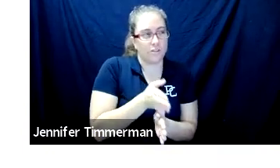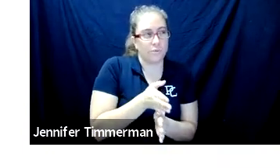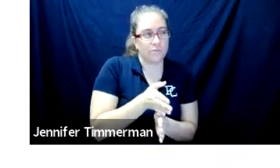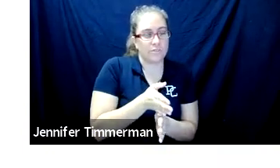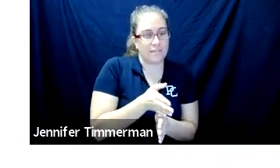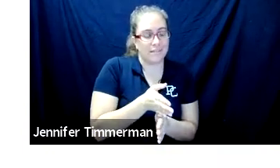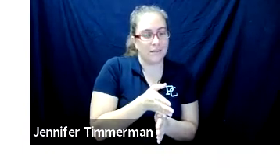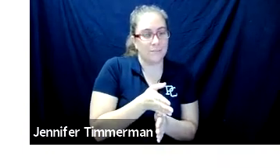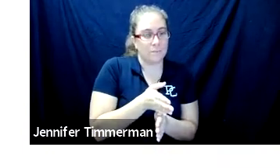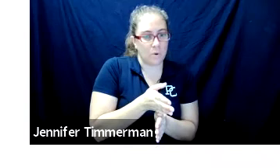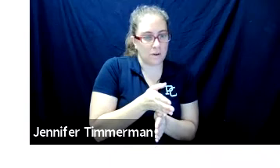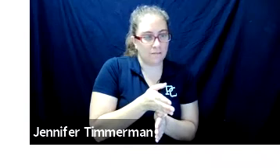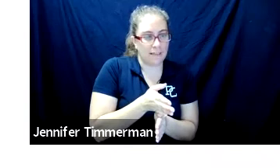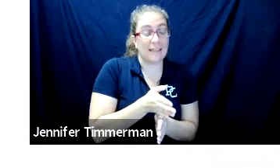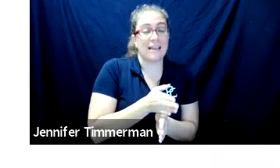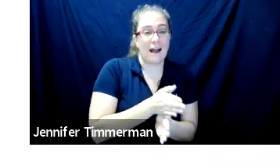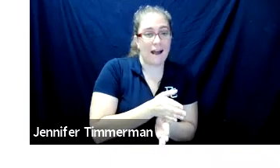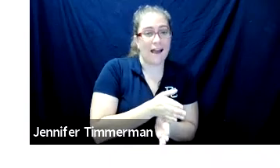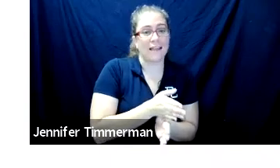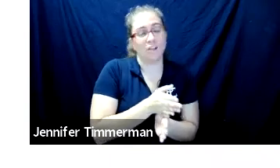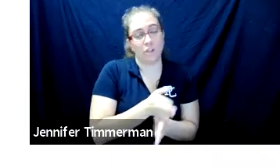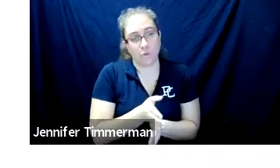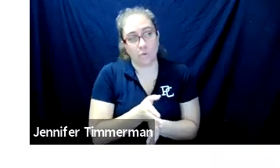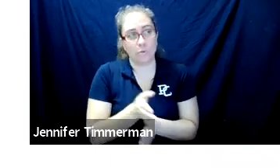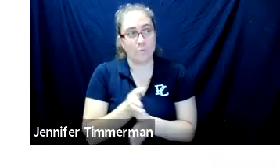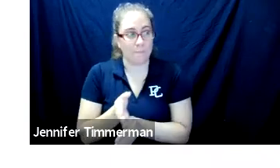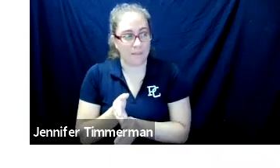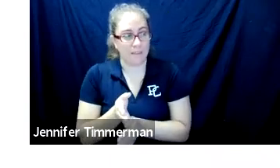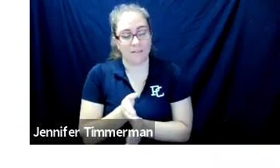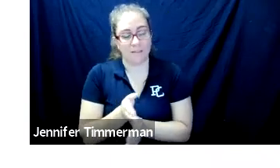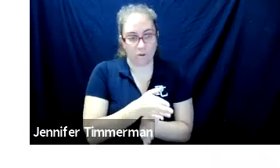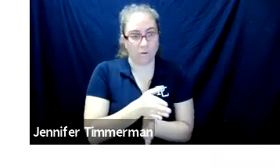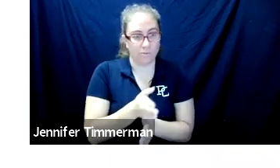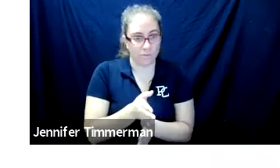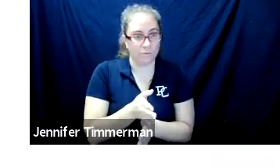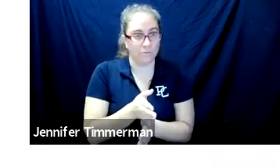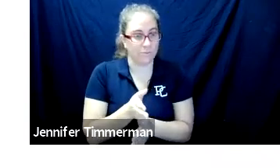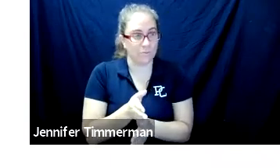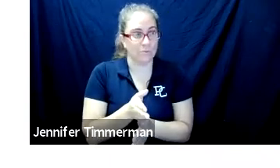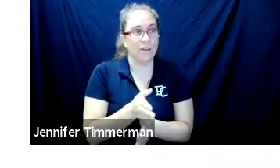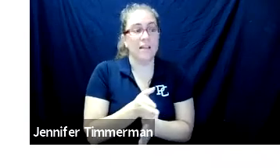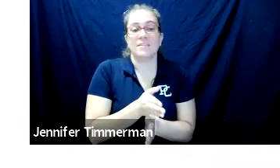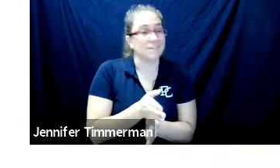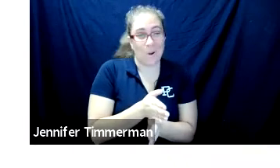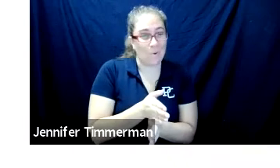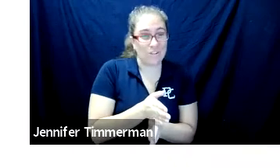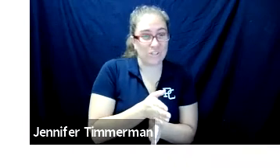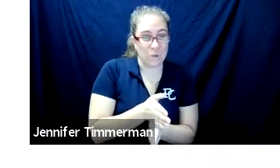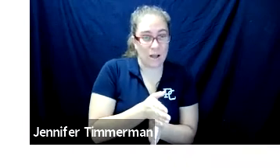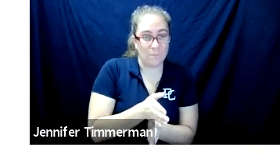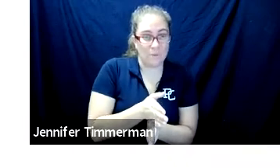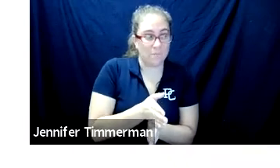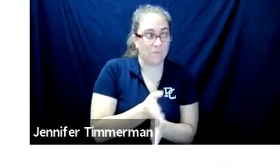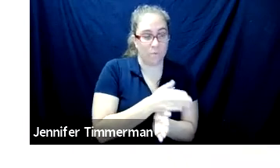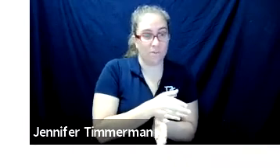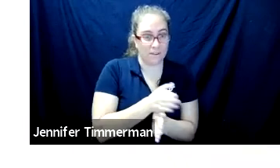always use the pronoun like I, you, me, yo, tú, su, doesn't always show